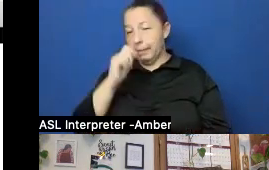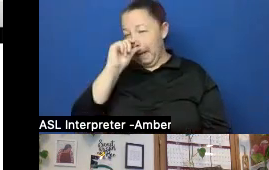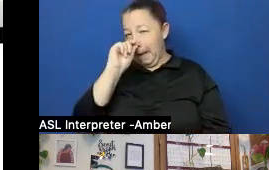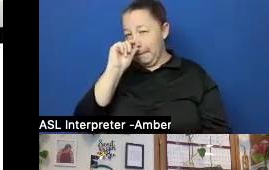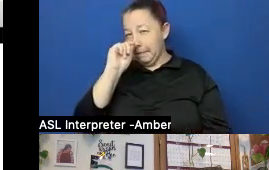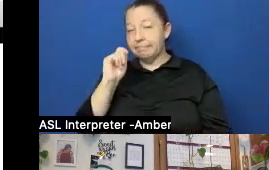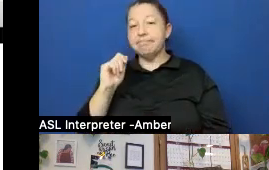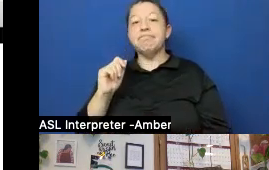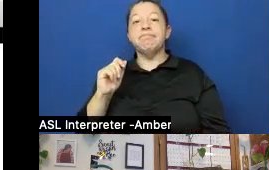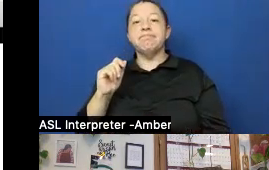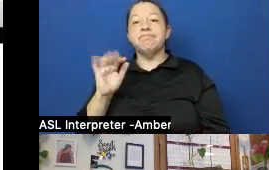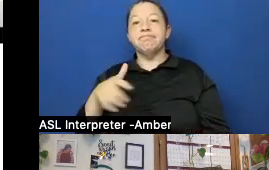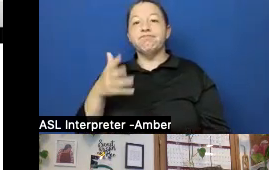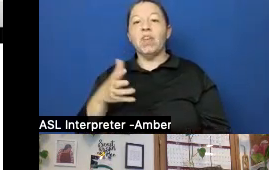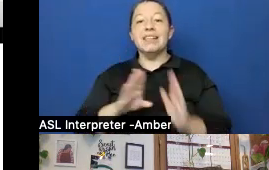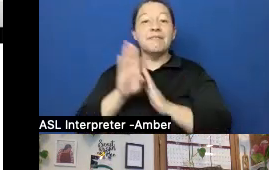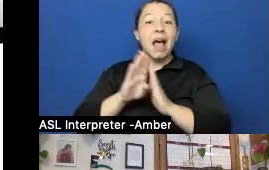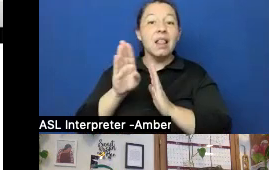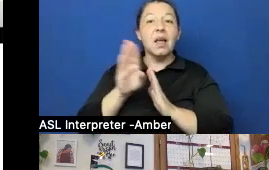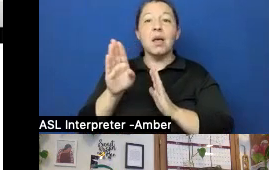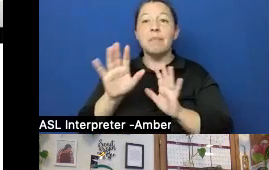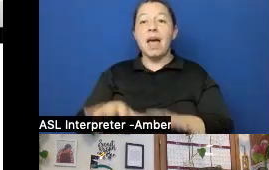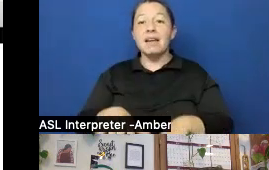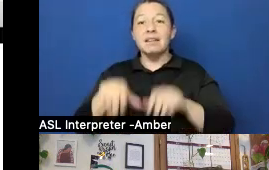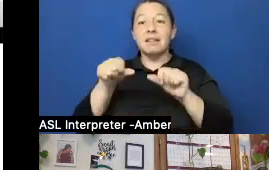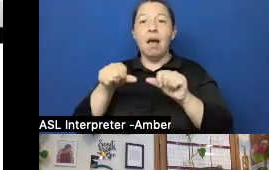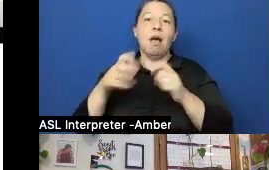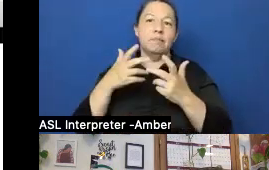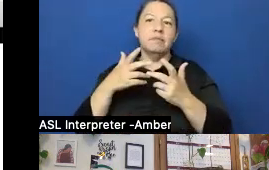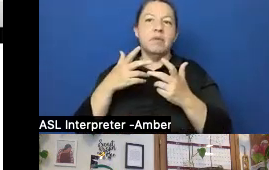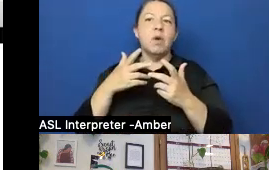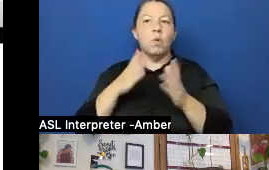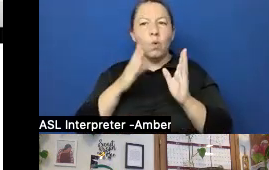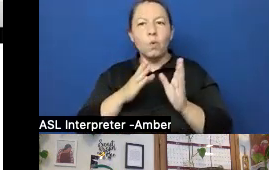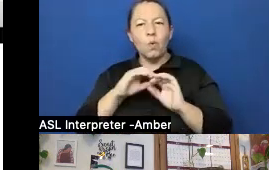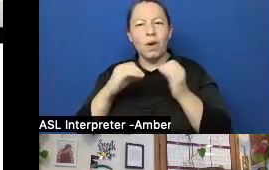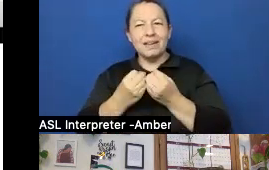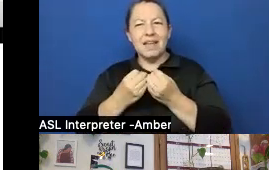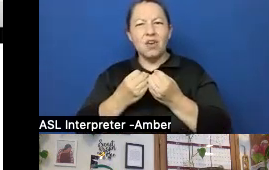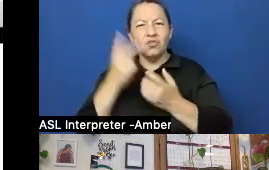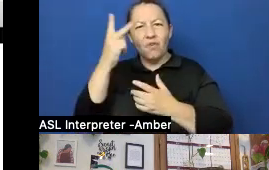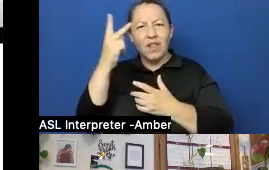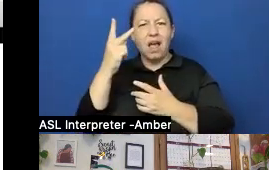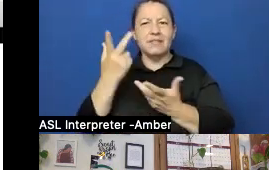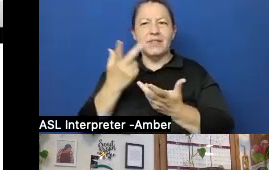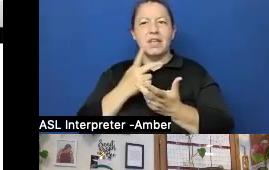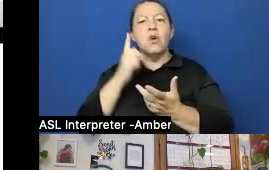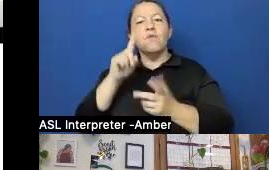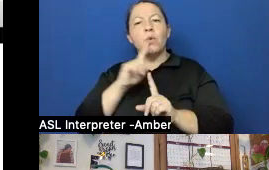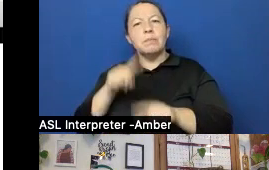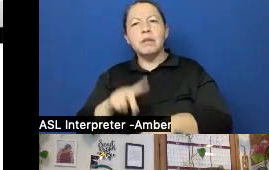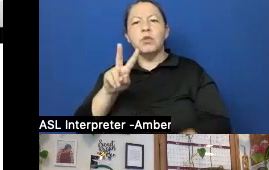is develop and adopt an organizational philosophy on responses to Two-Spirit LGBTQ victims